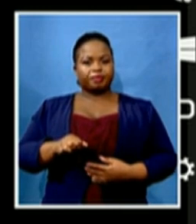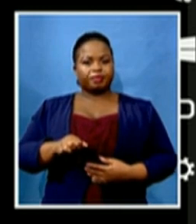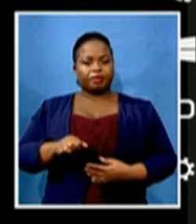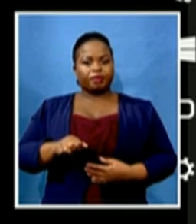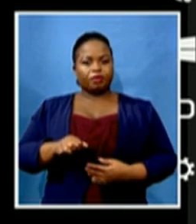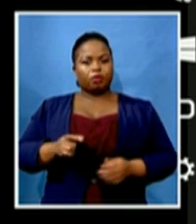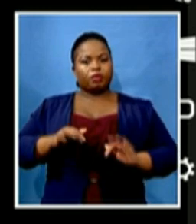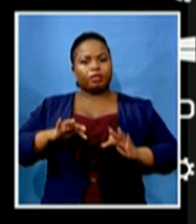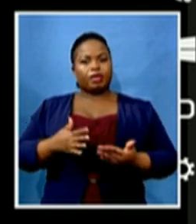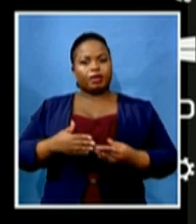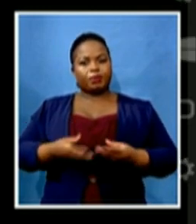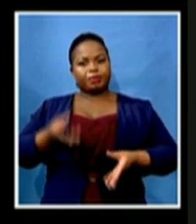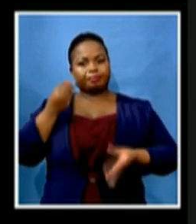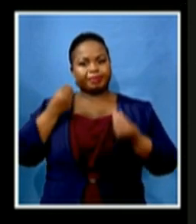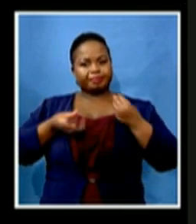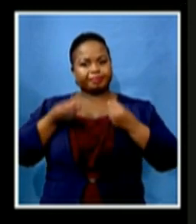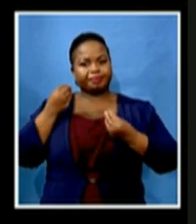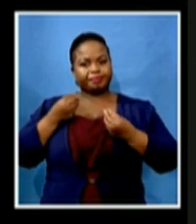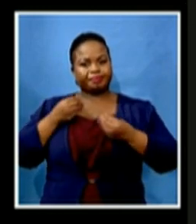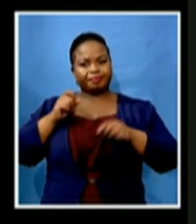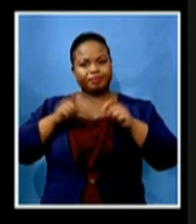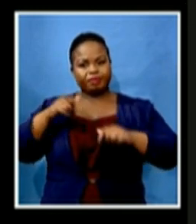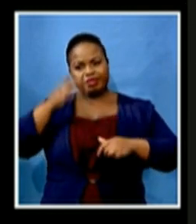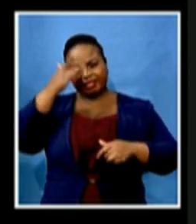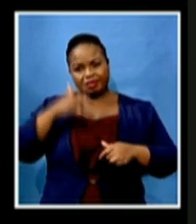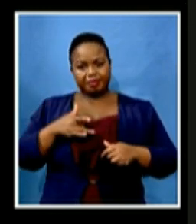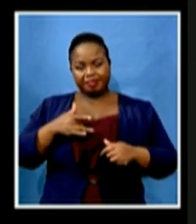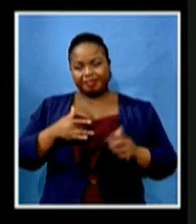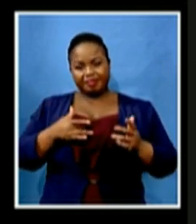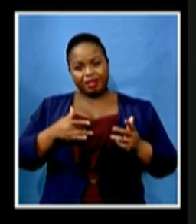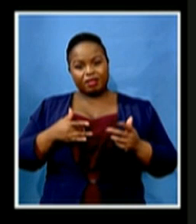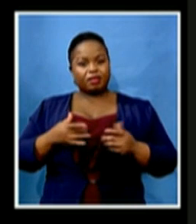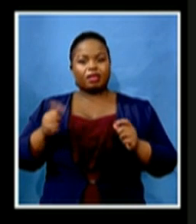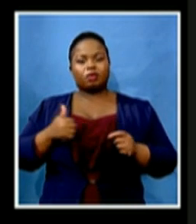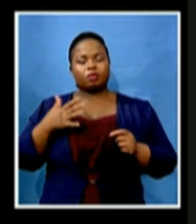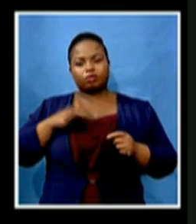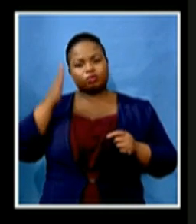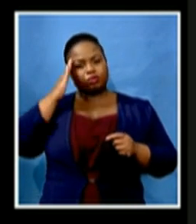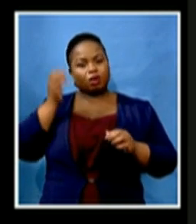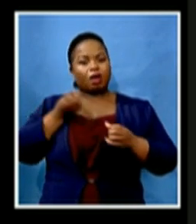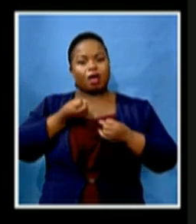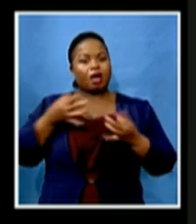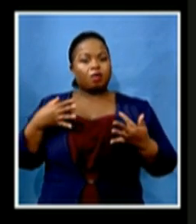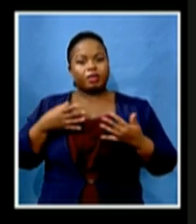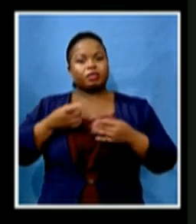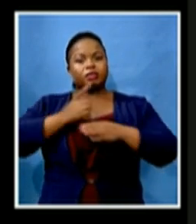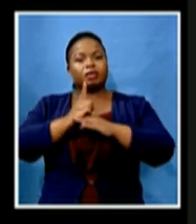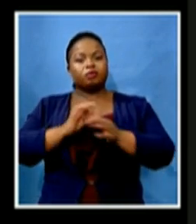And if so, how often is it reviewed? Is it a moving